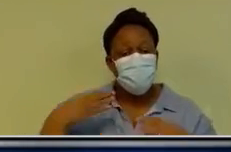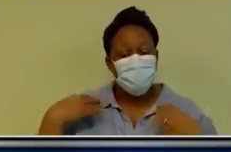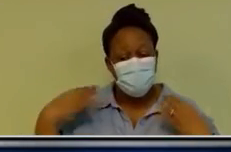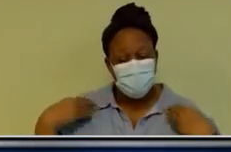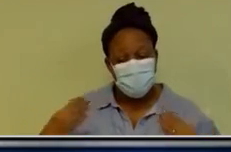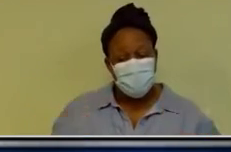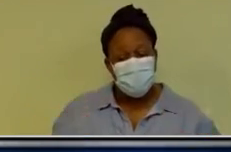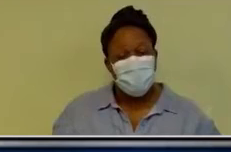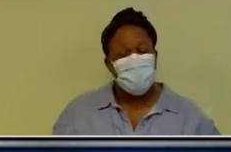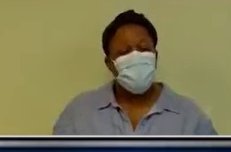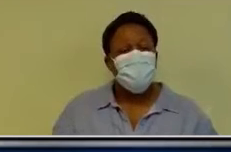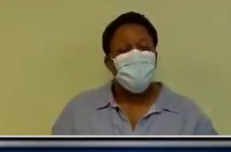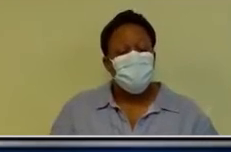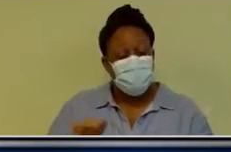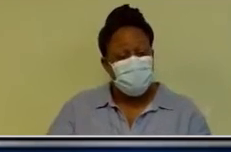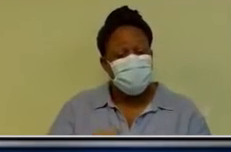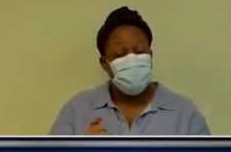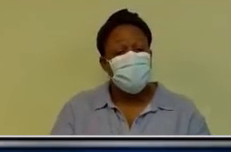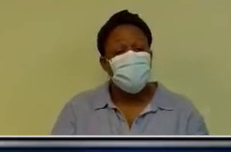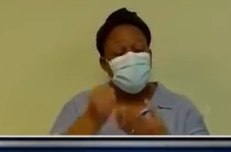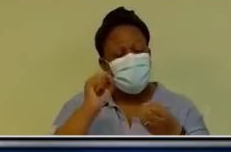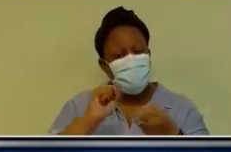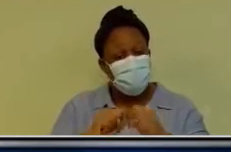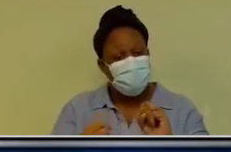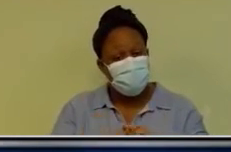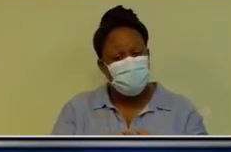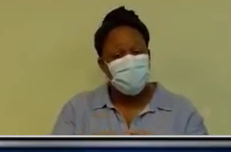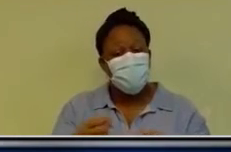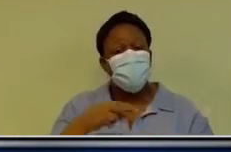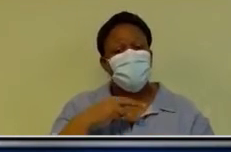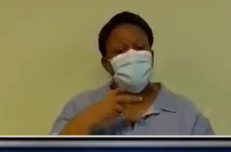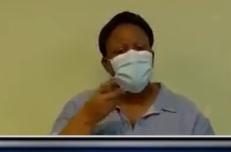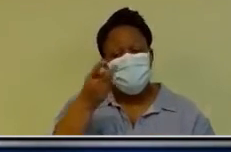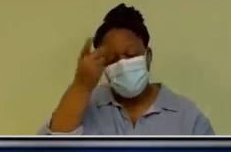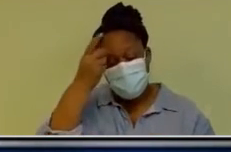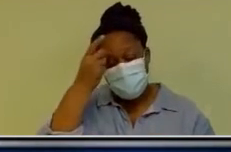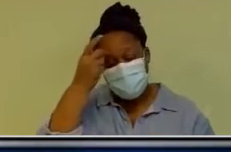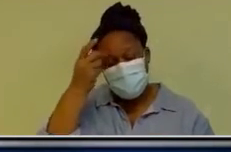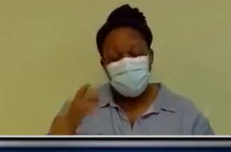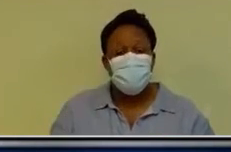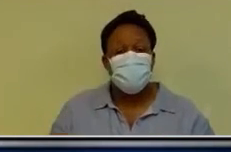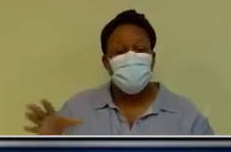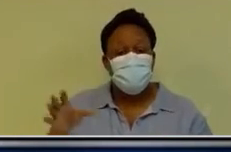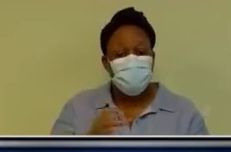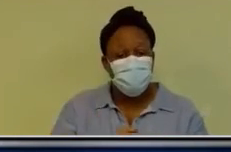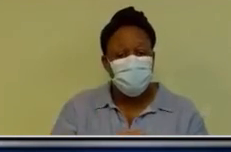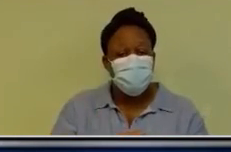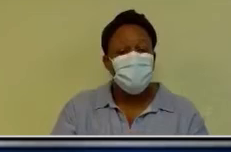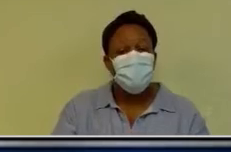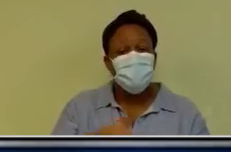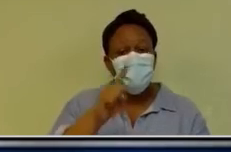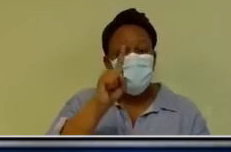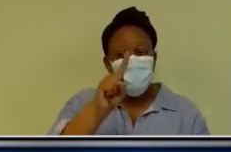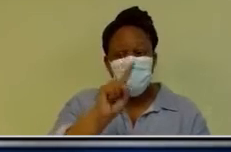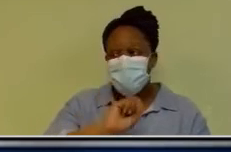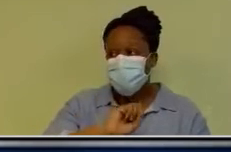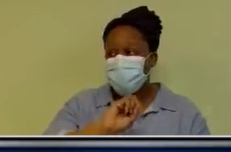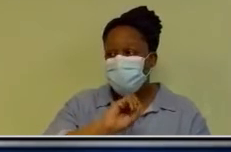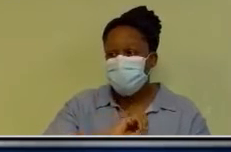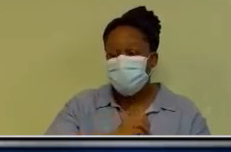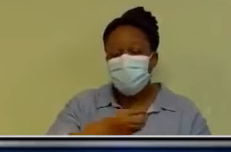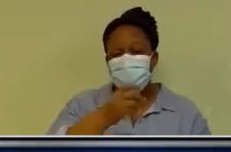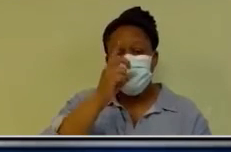to fight infection. Aim to get 1 to 2 hours of direct sunlight per